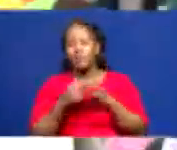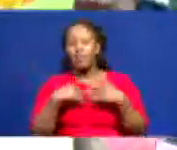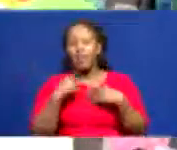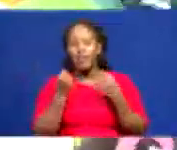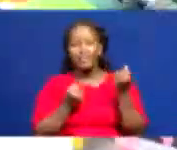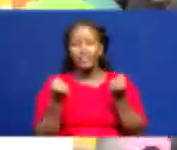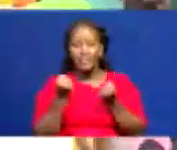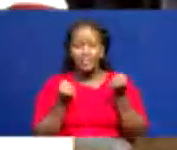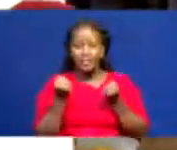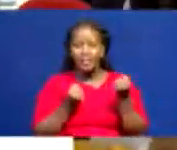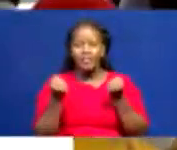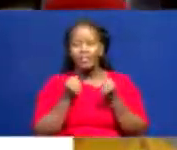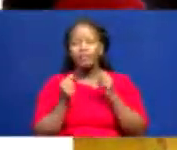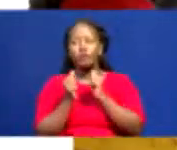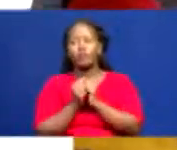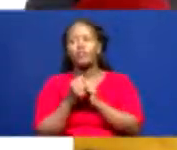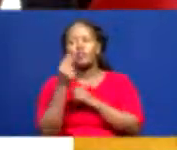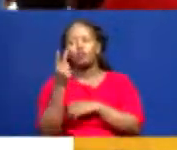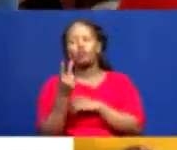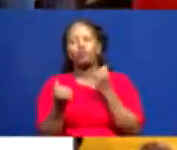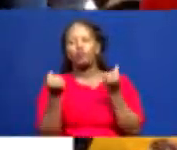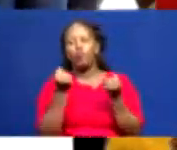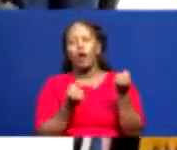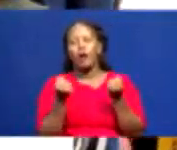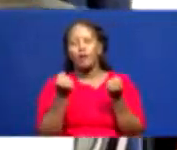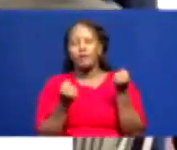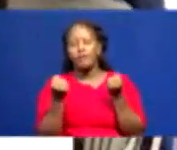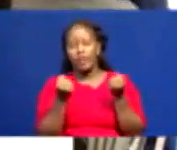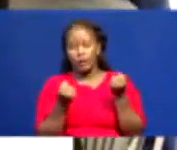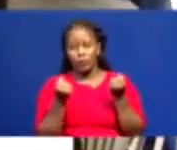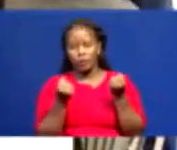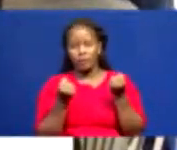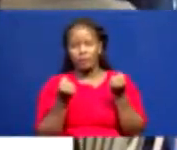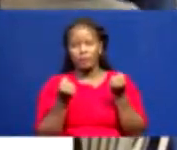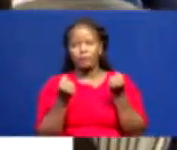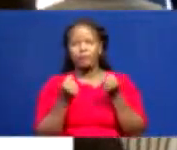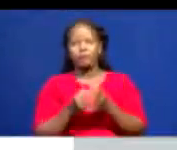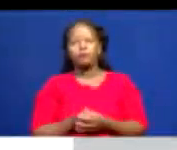with him in two Subaru vehicles.